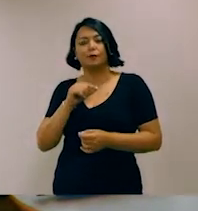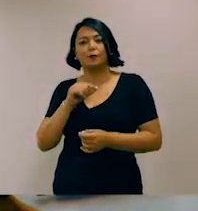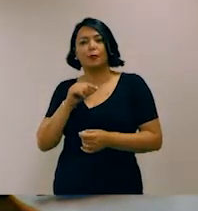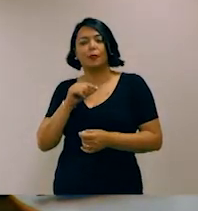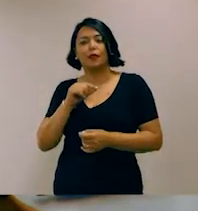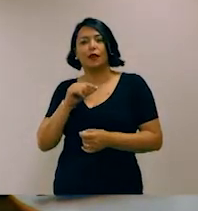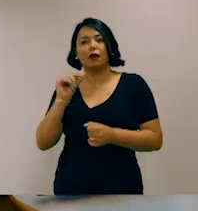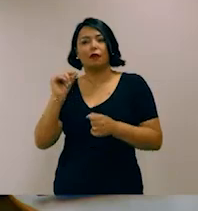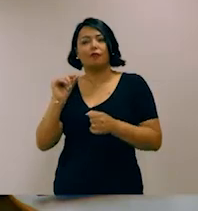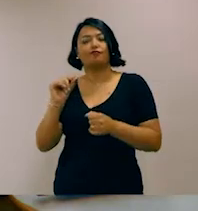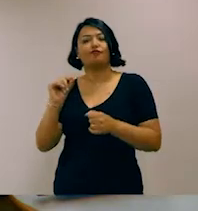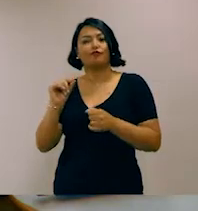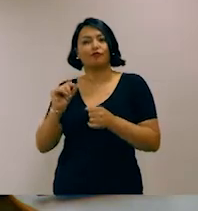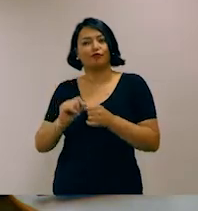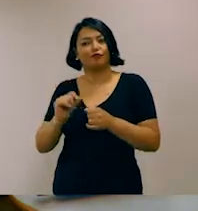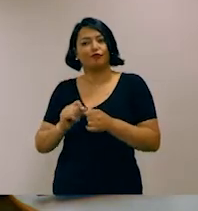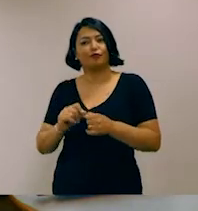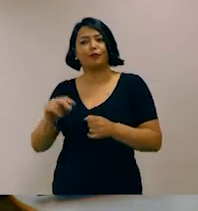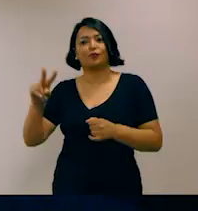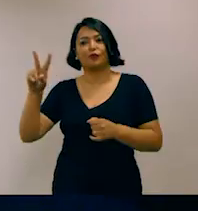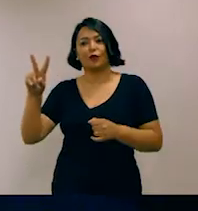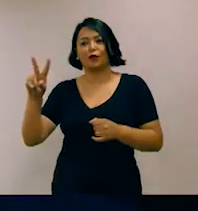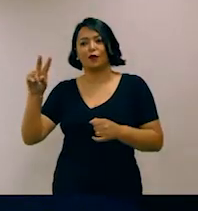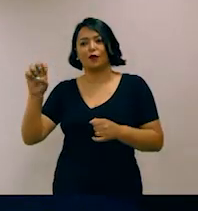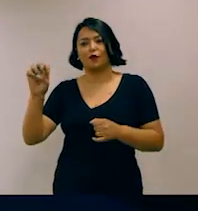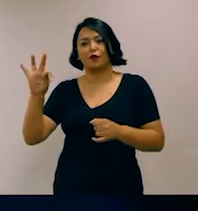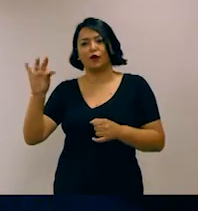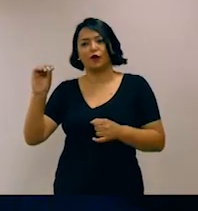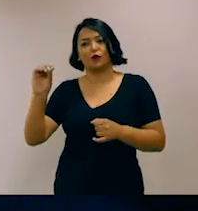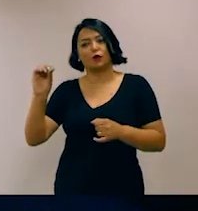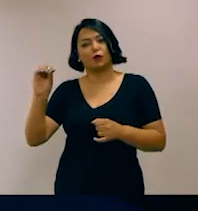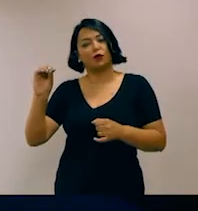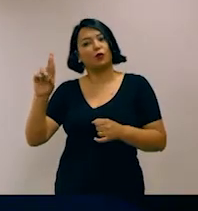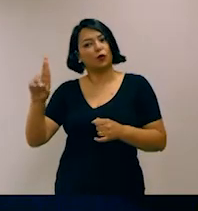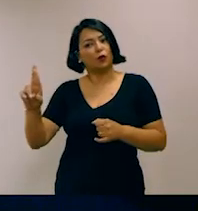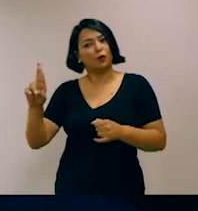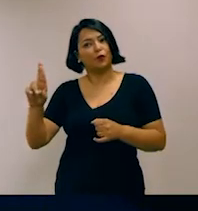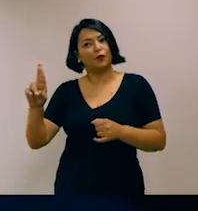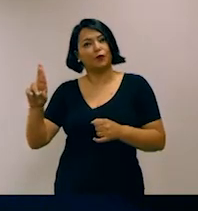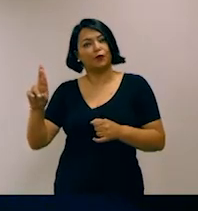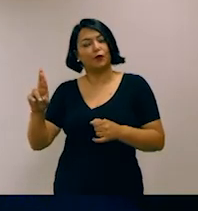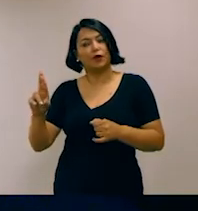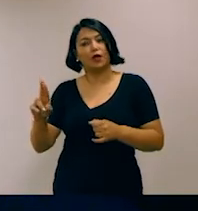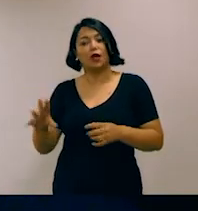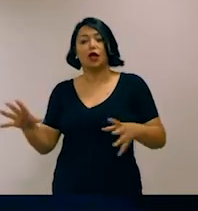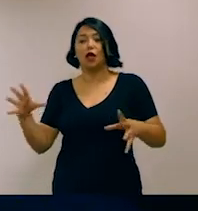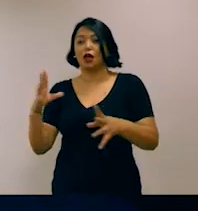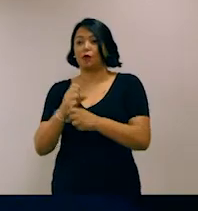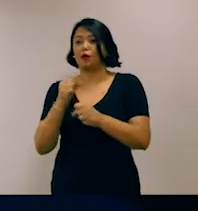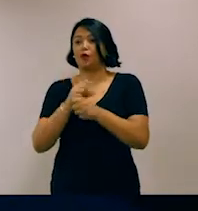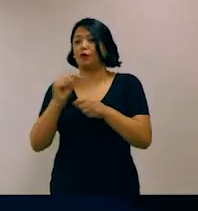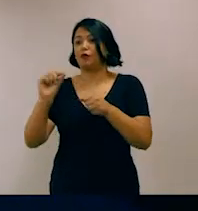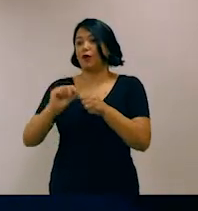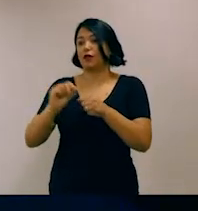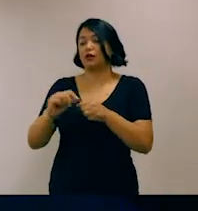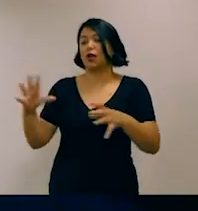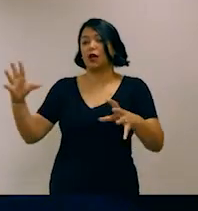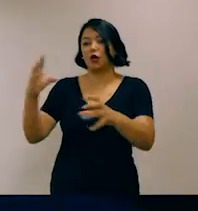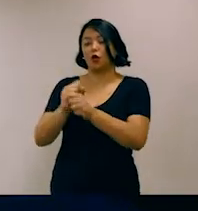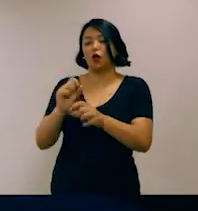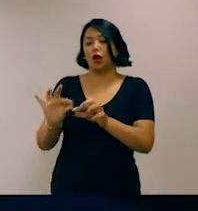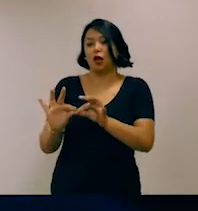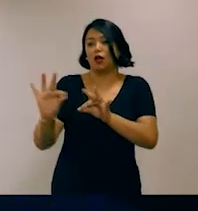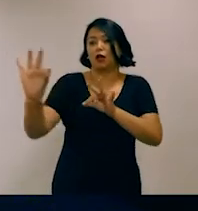is represented as a vector, and all of the tweets have a vectorial space, and